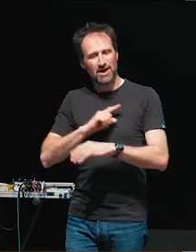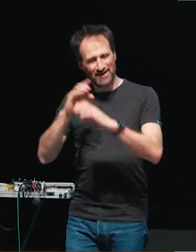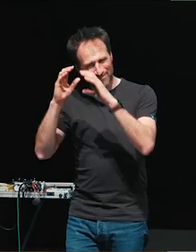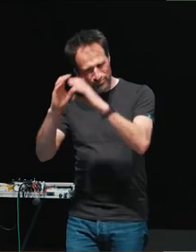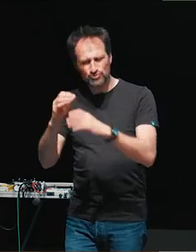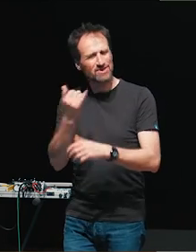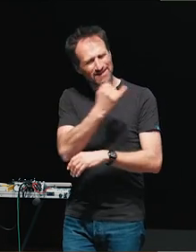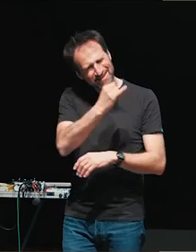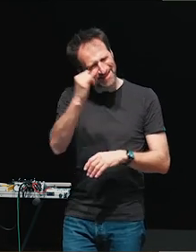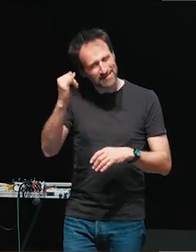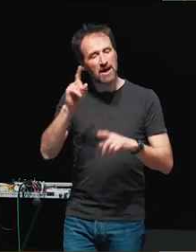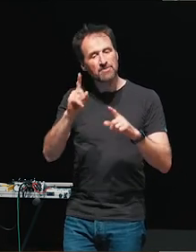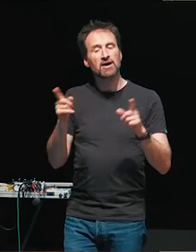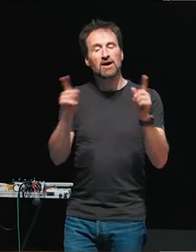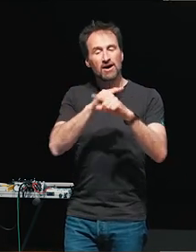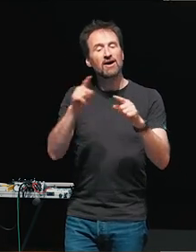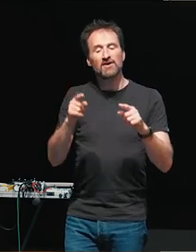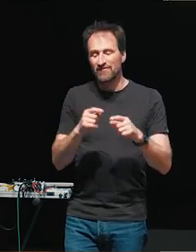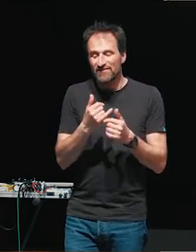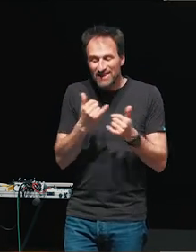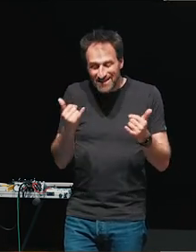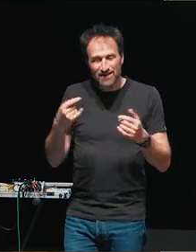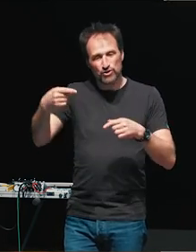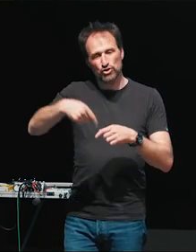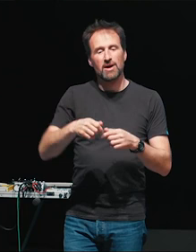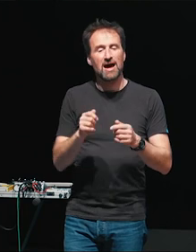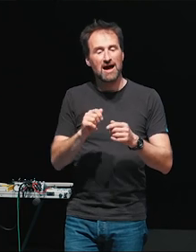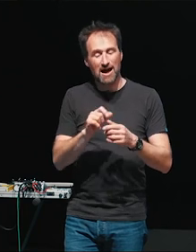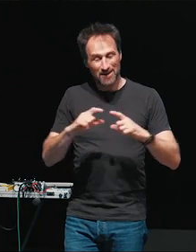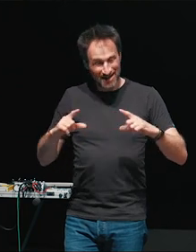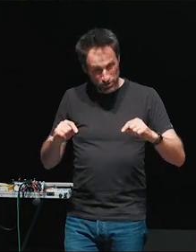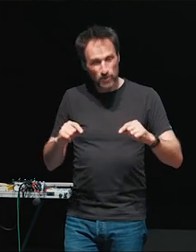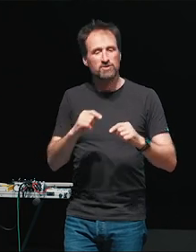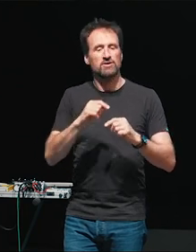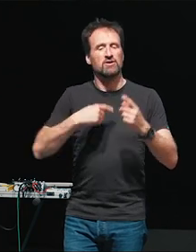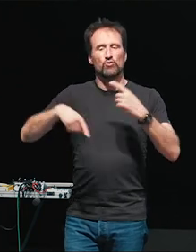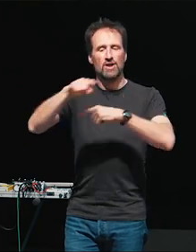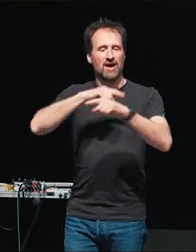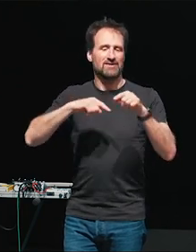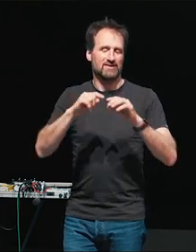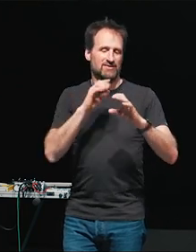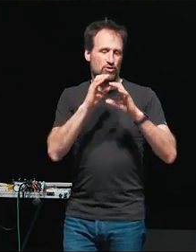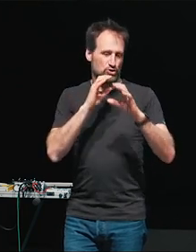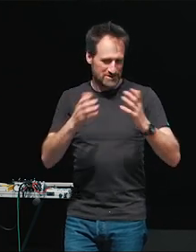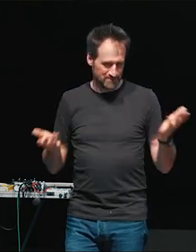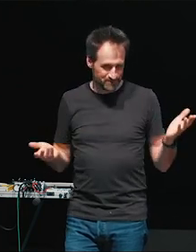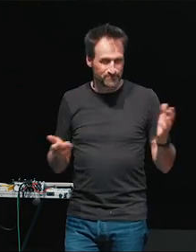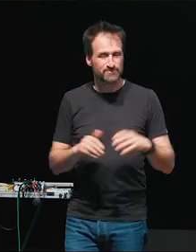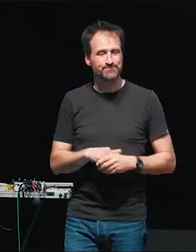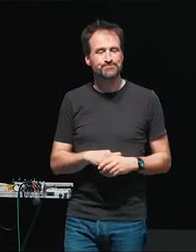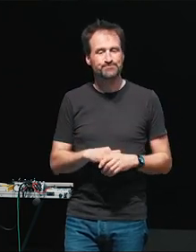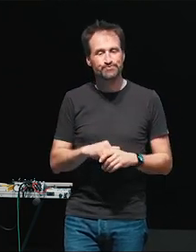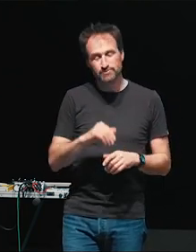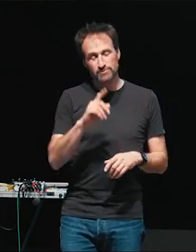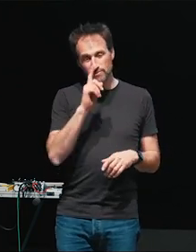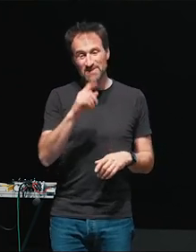just to help you visualize how an ideal web architecture is going to look like. What happens when we turn this down into